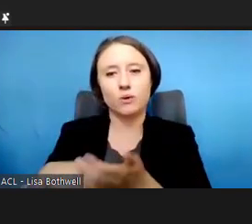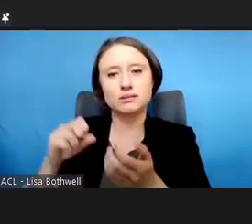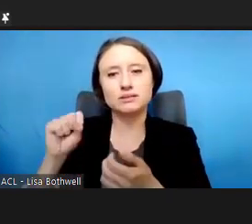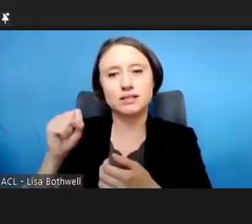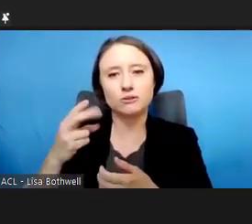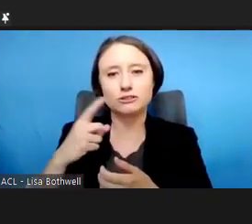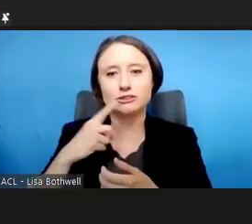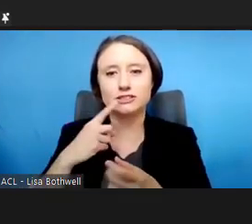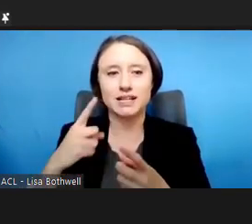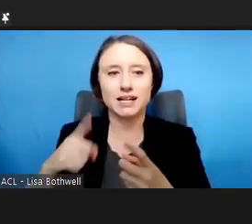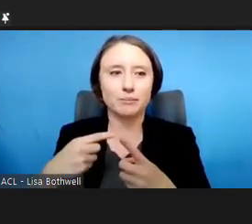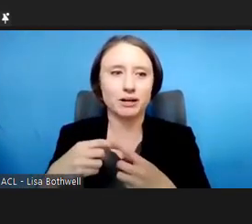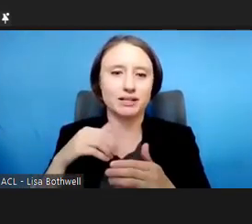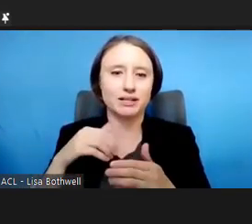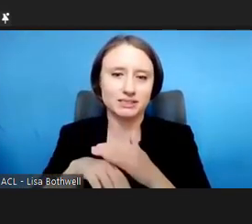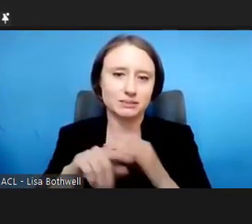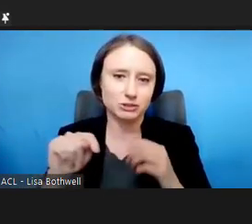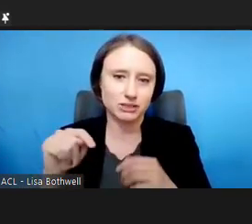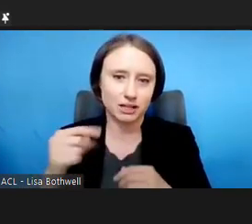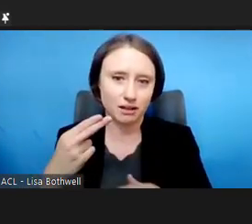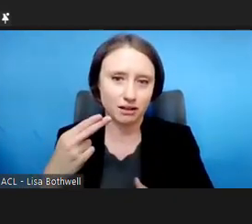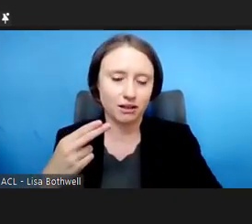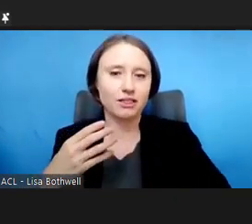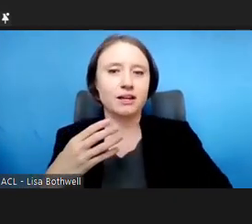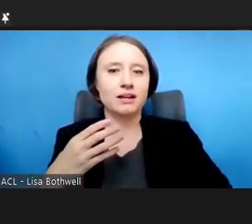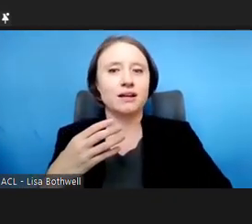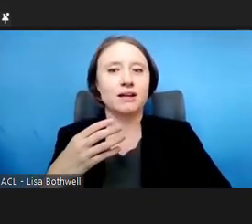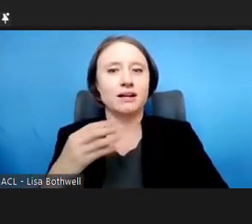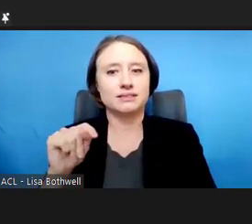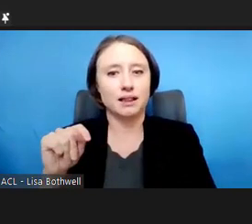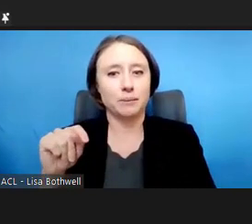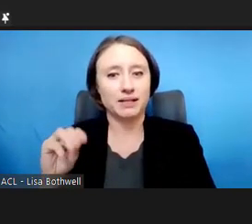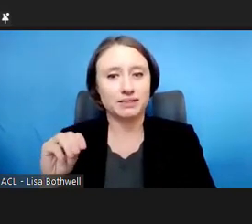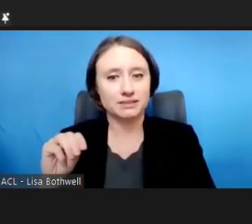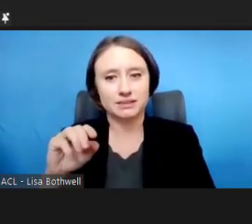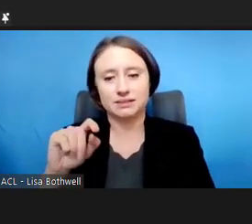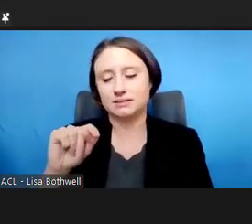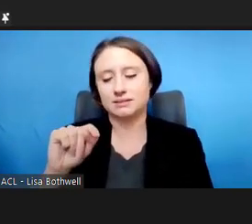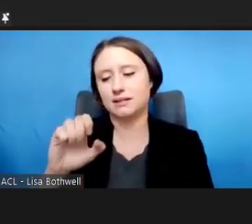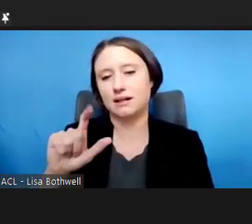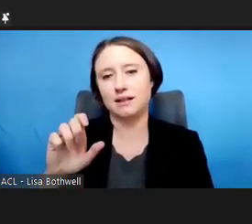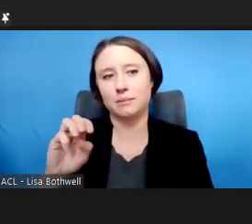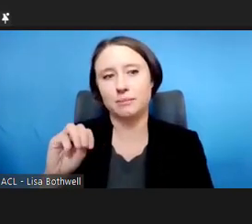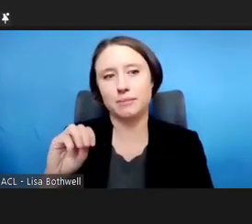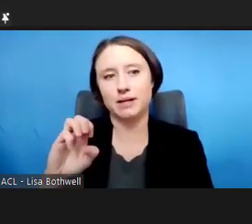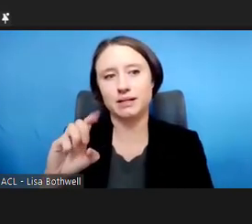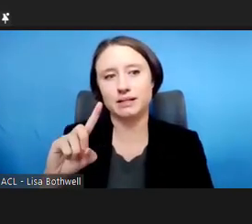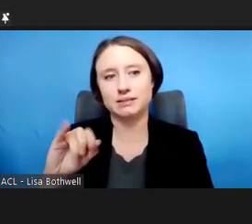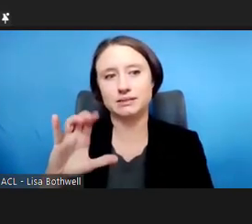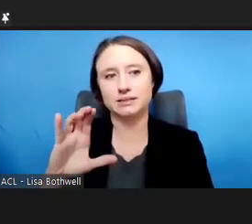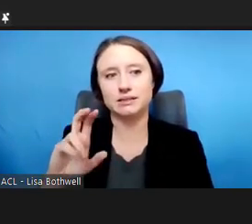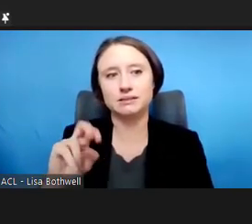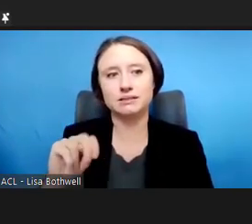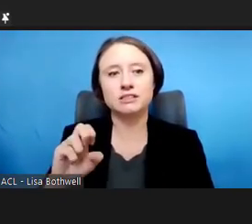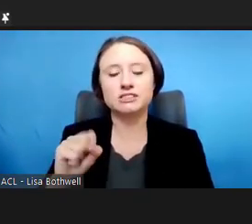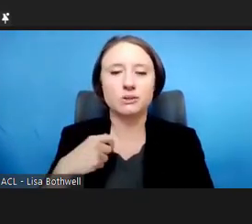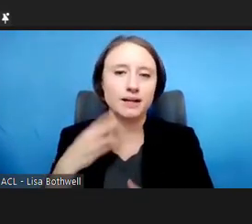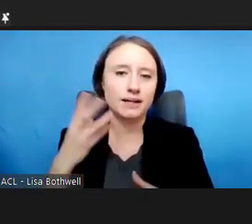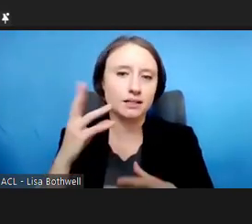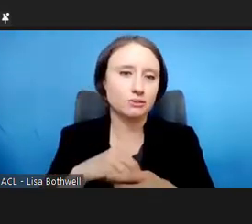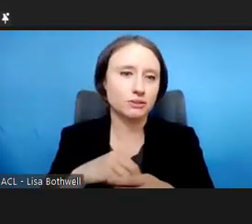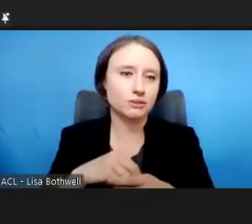research and statistics that's out there and what stakeholders are seeing happen in the realm of telehealth and telemedicine.